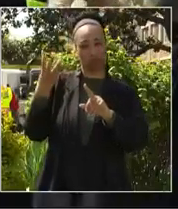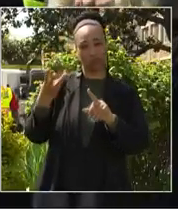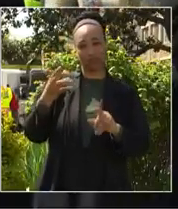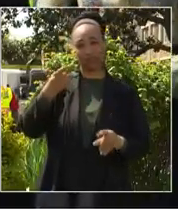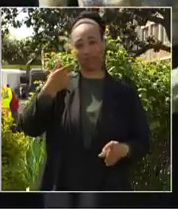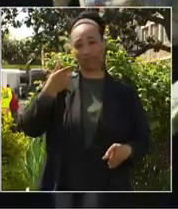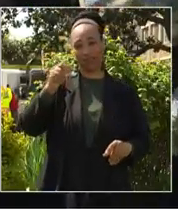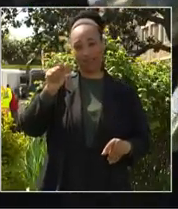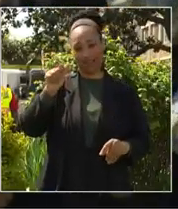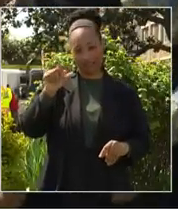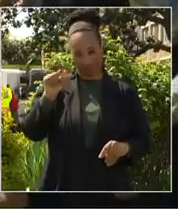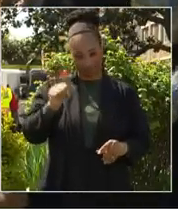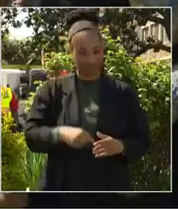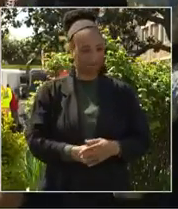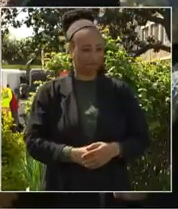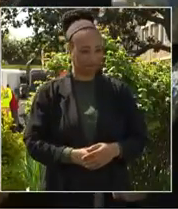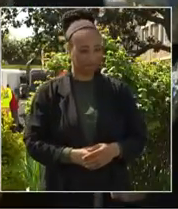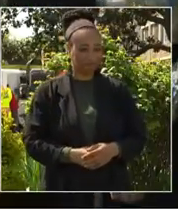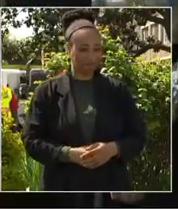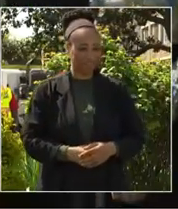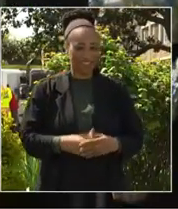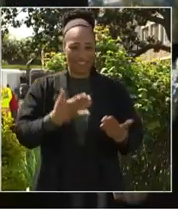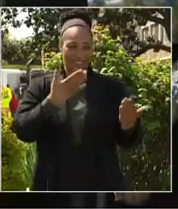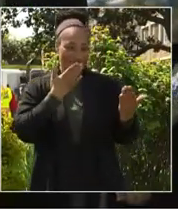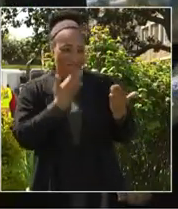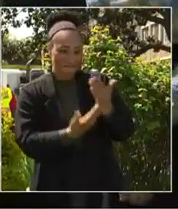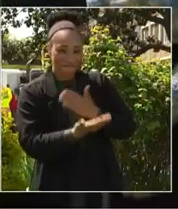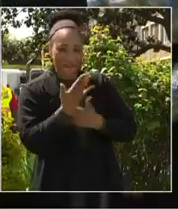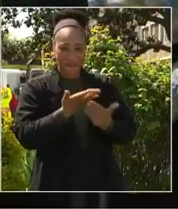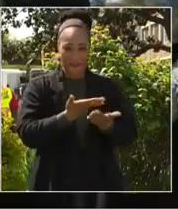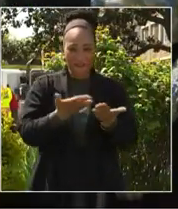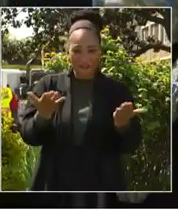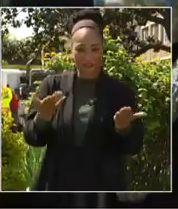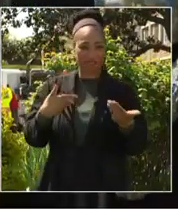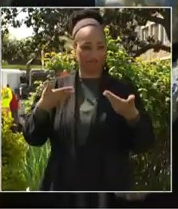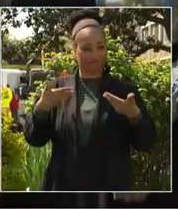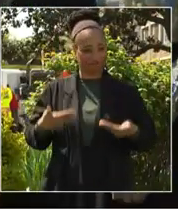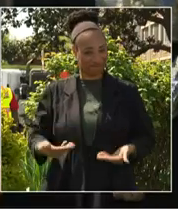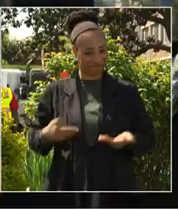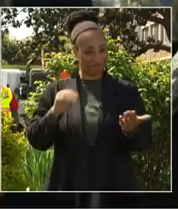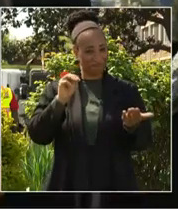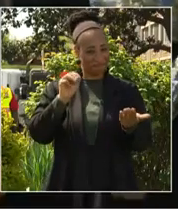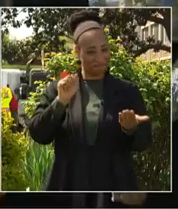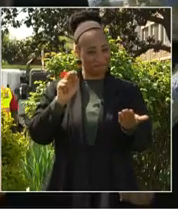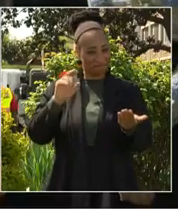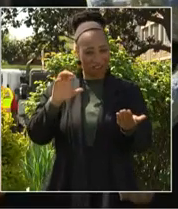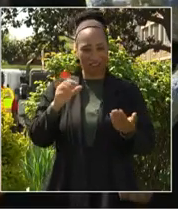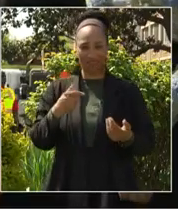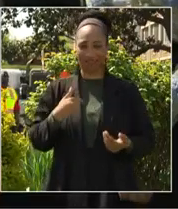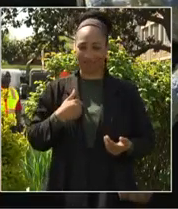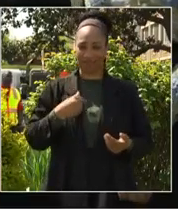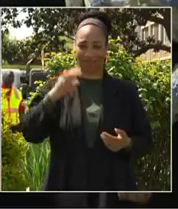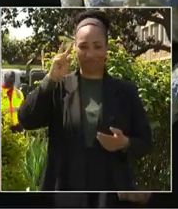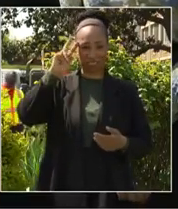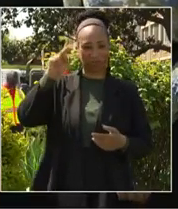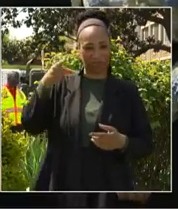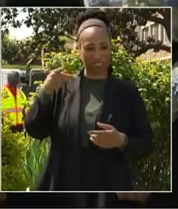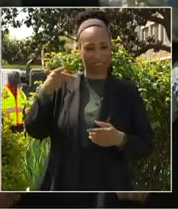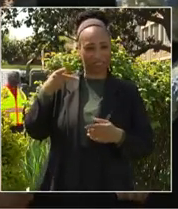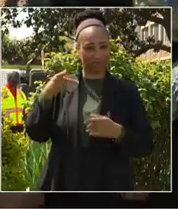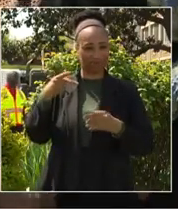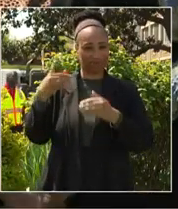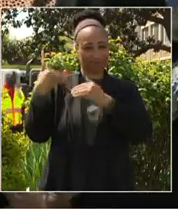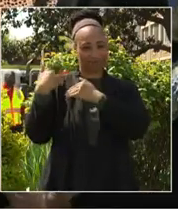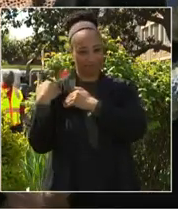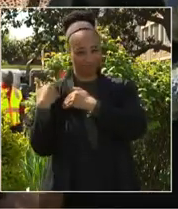Good morning, everyone. Good morning. I'm Mark Simone. I'm the Vice President of Construction for WGL Gas. And I want to thank Mayor Bowser